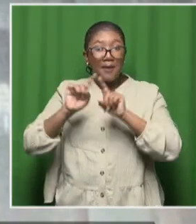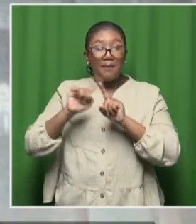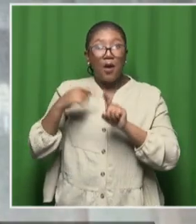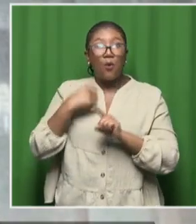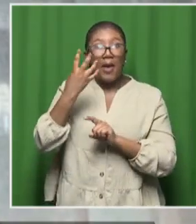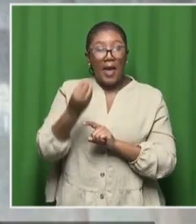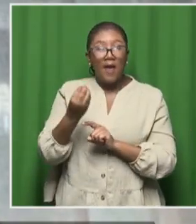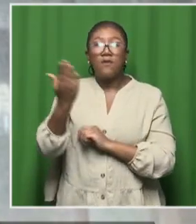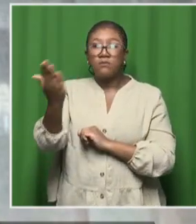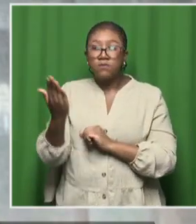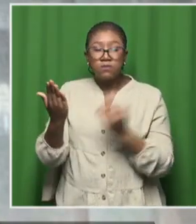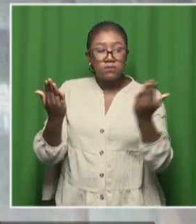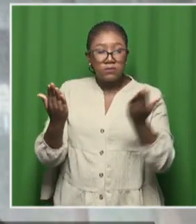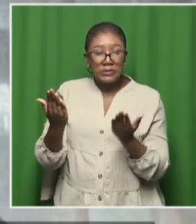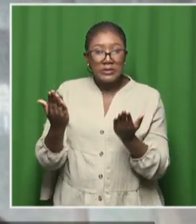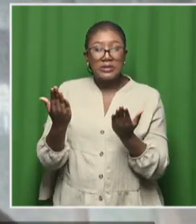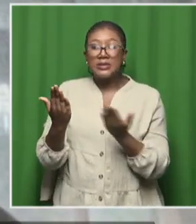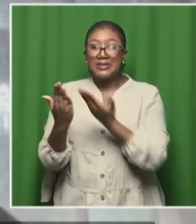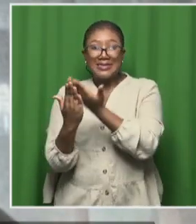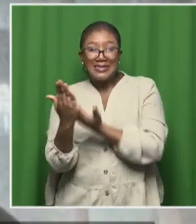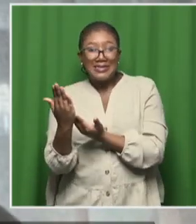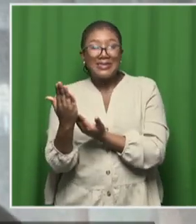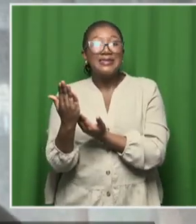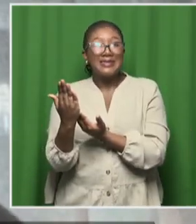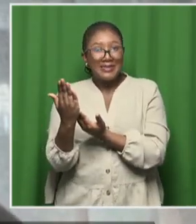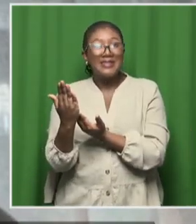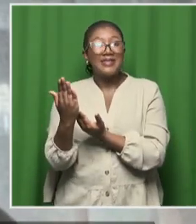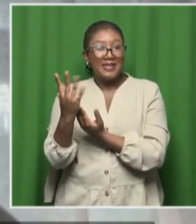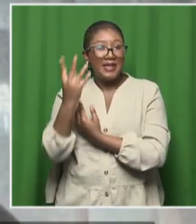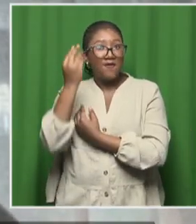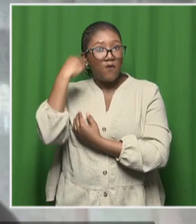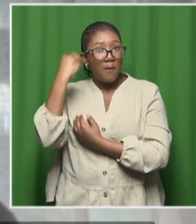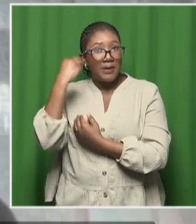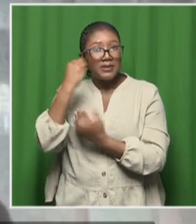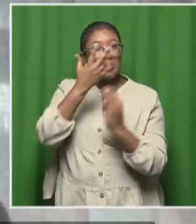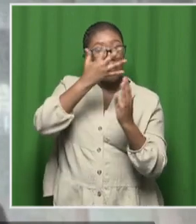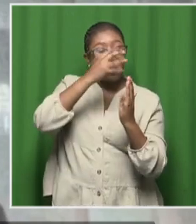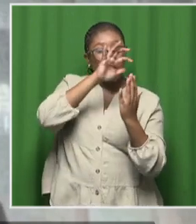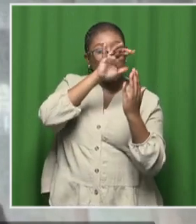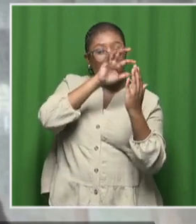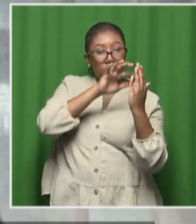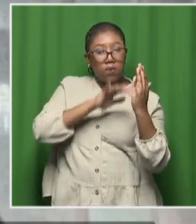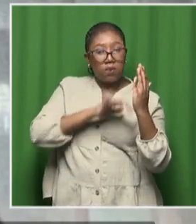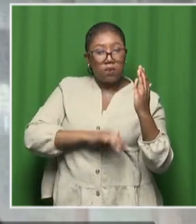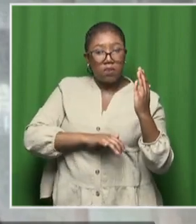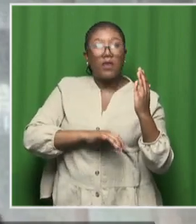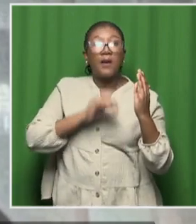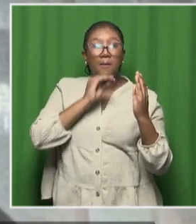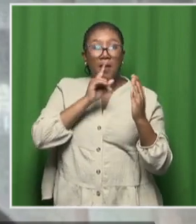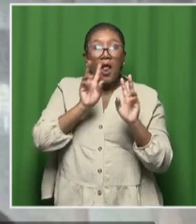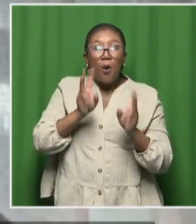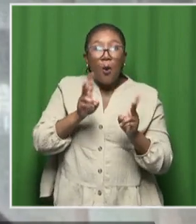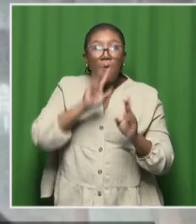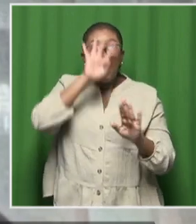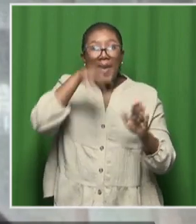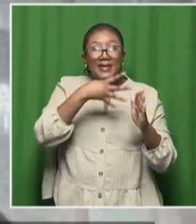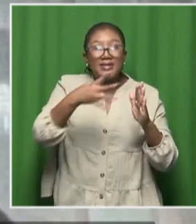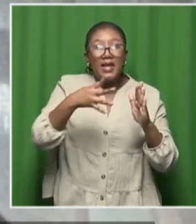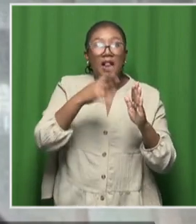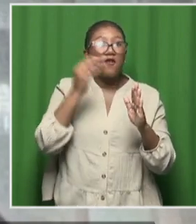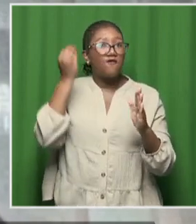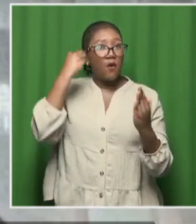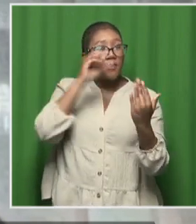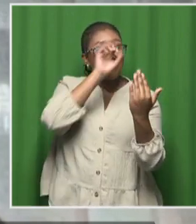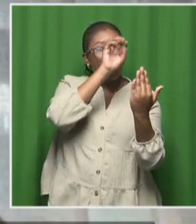sets, right? And that, like, a lot of data which can't be processed by your normal Excel sheets, and that's where you